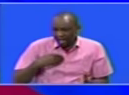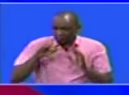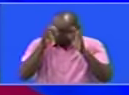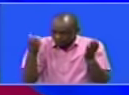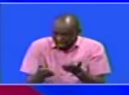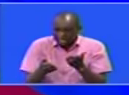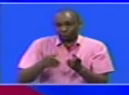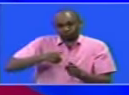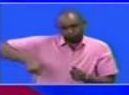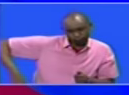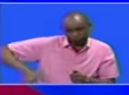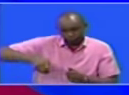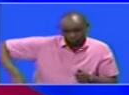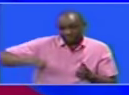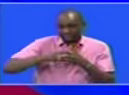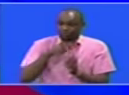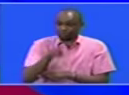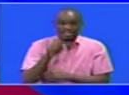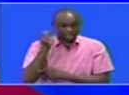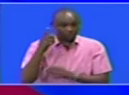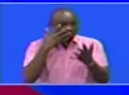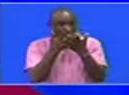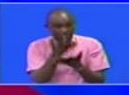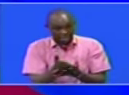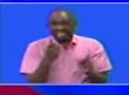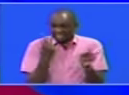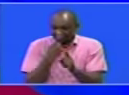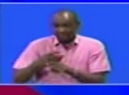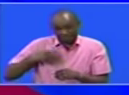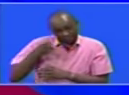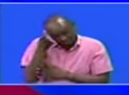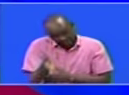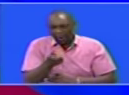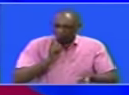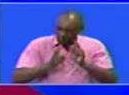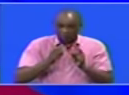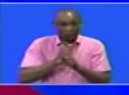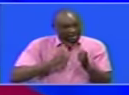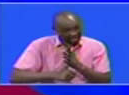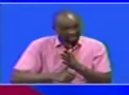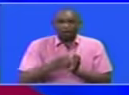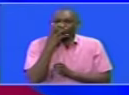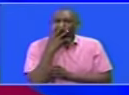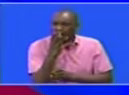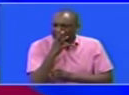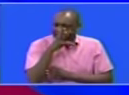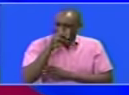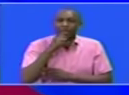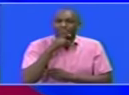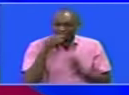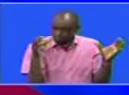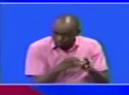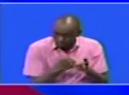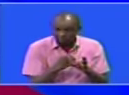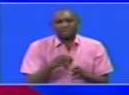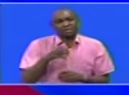World Relays began at the Nairobi West Prisons with a number of athletes making a mark for themselves. In the men's 400 metres race, Boniface